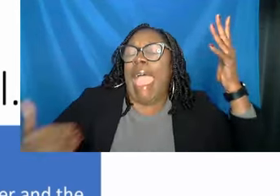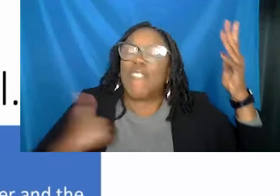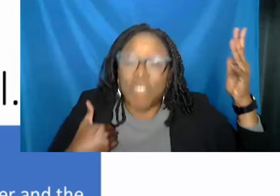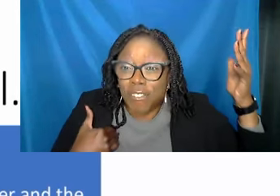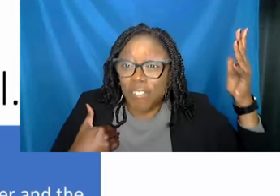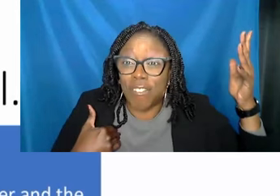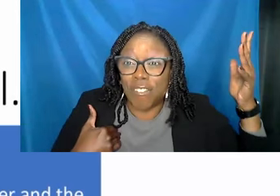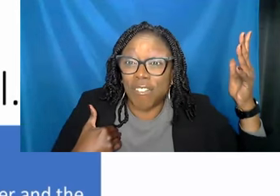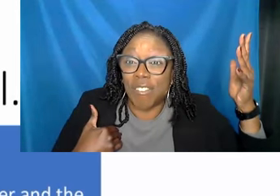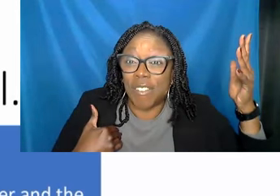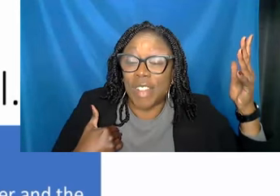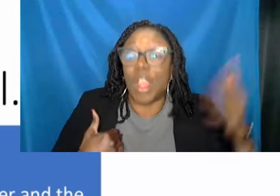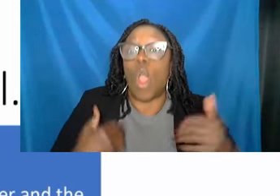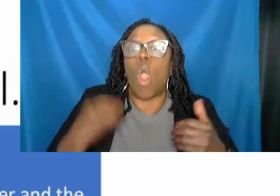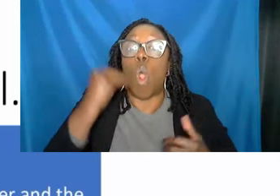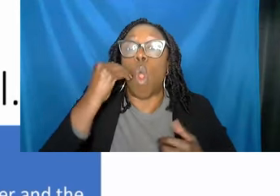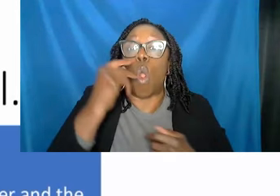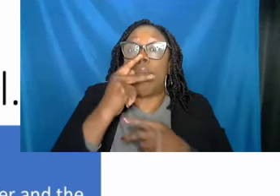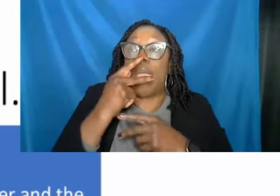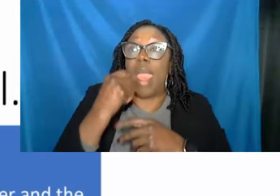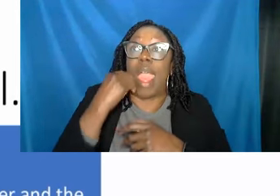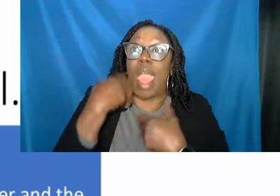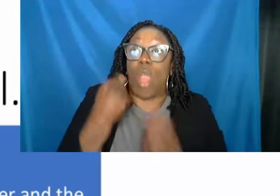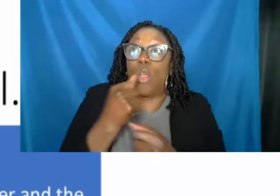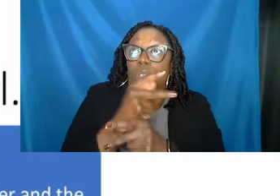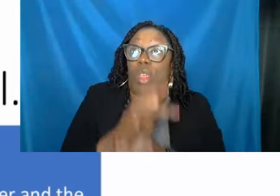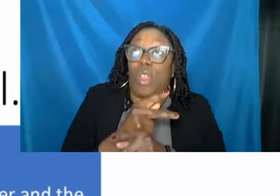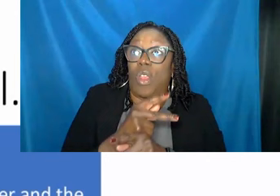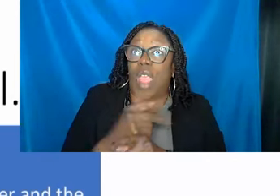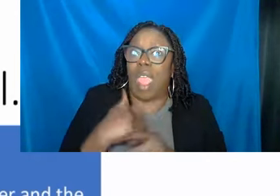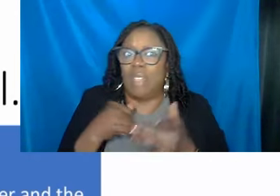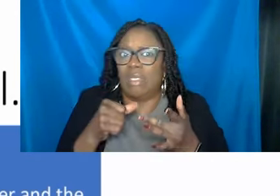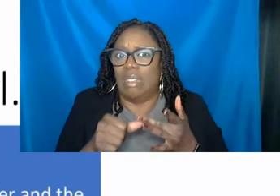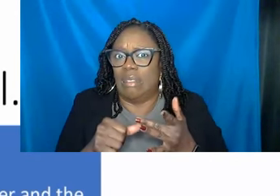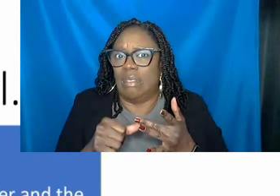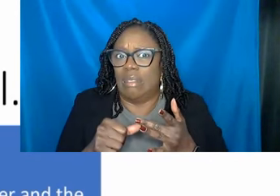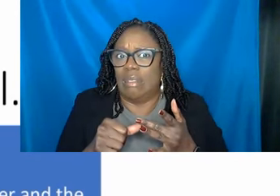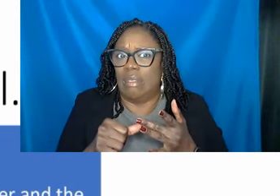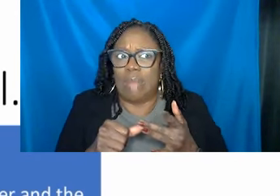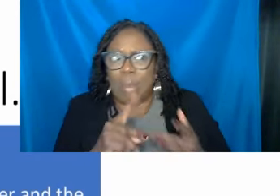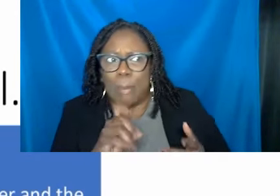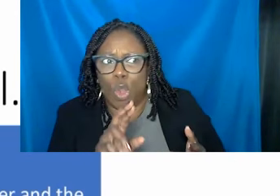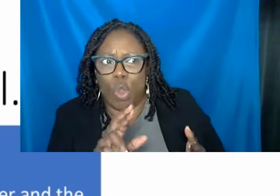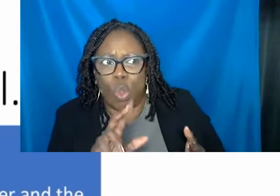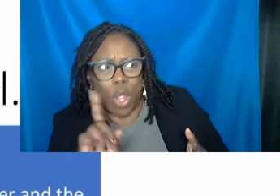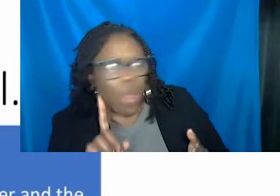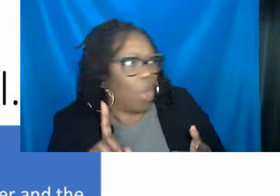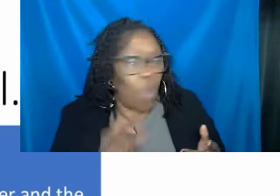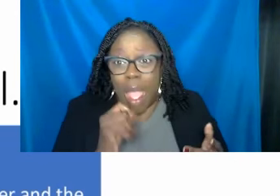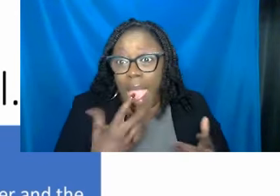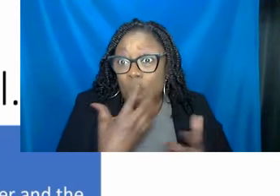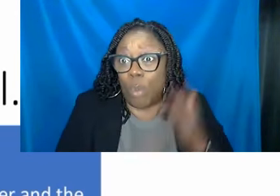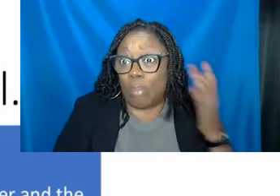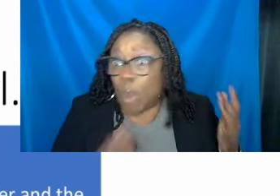go to home health. And maybe they have the glucometer sticks, but they don't have the meter to put them in, or